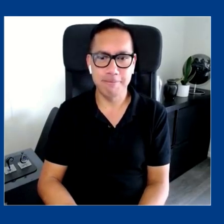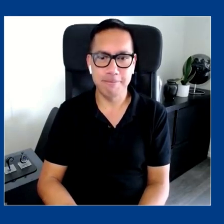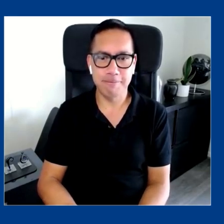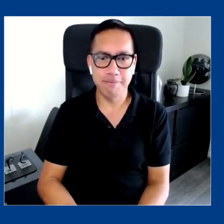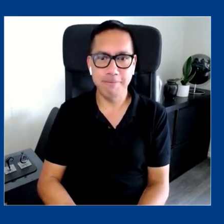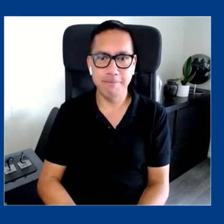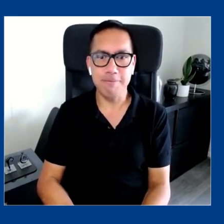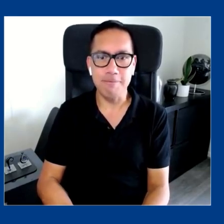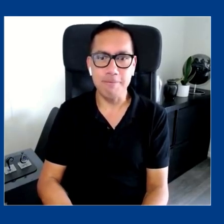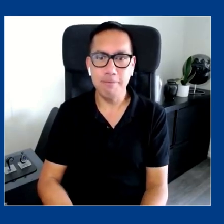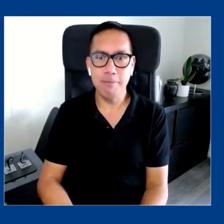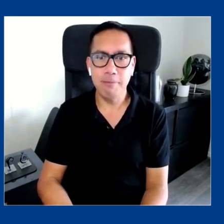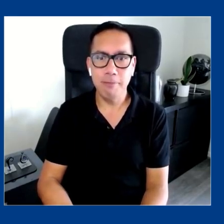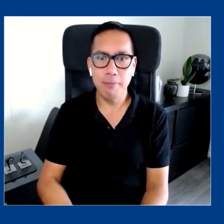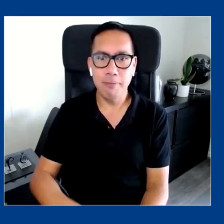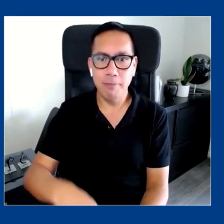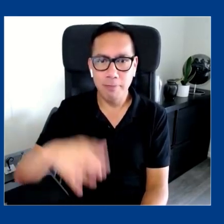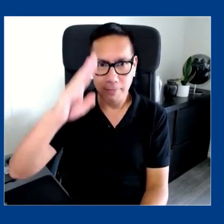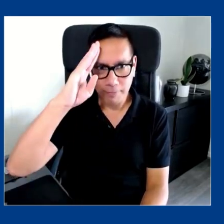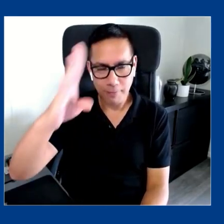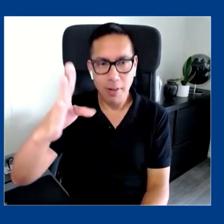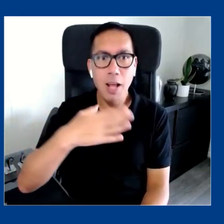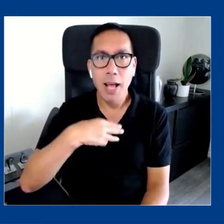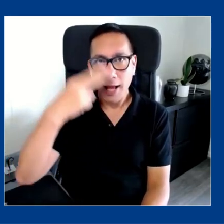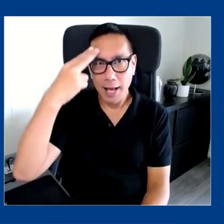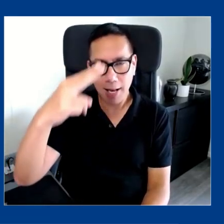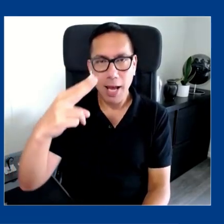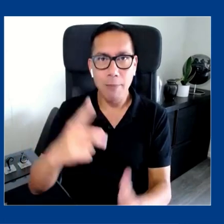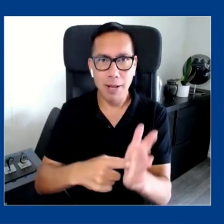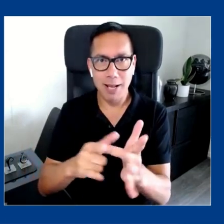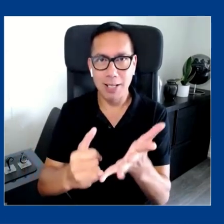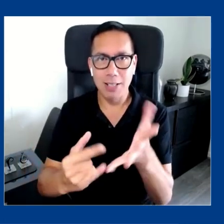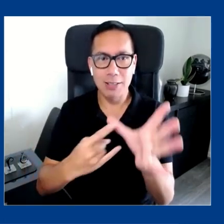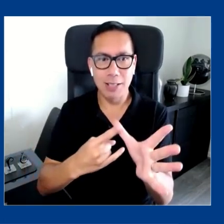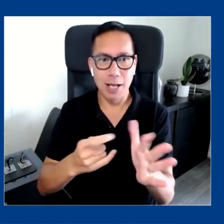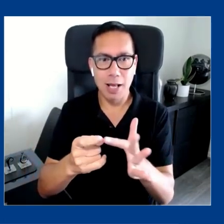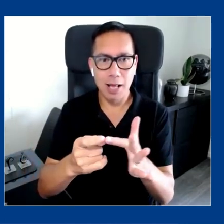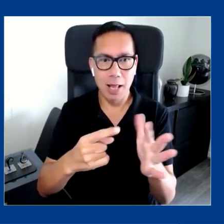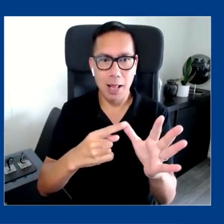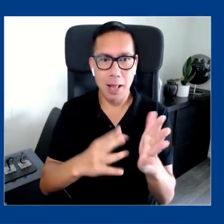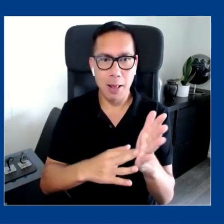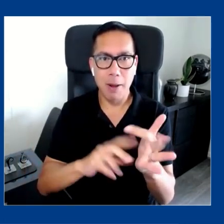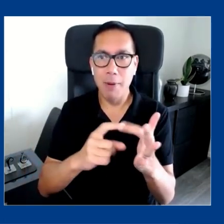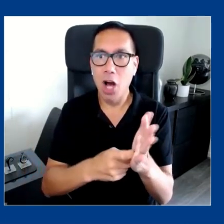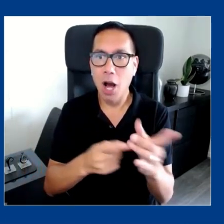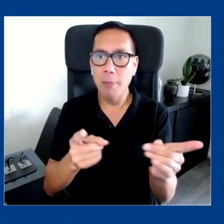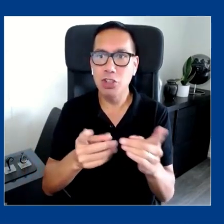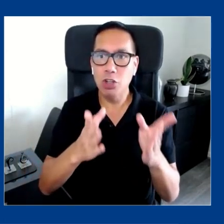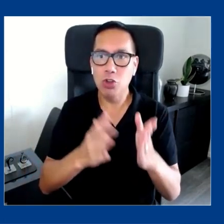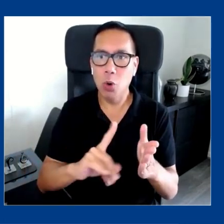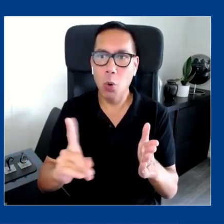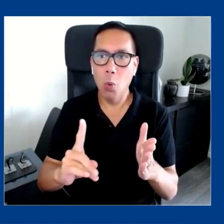Hello, everyone. My name is Lisa Palmer, and I'm the director of Wild Honey, Caring for Bees in a Divided Land.